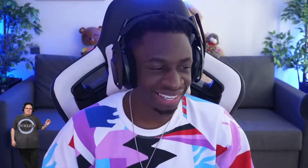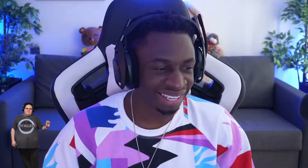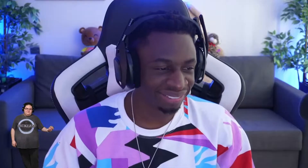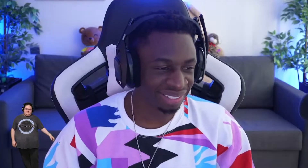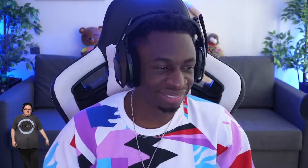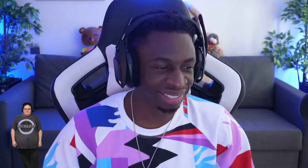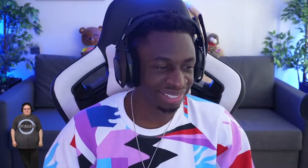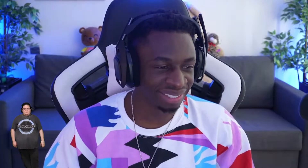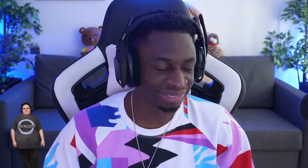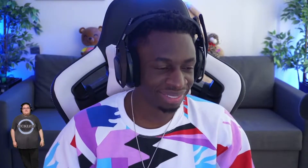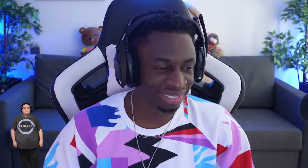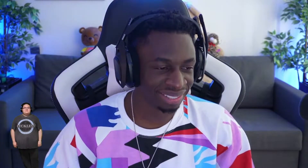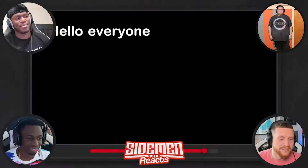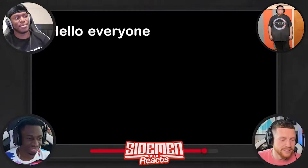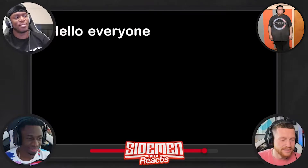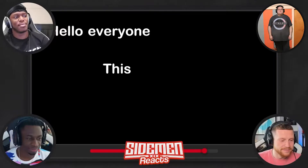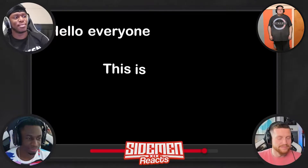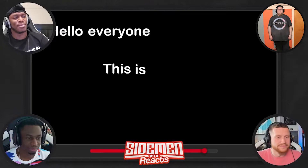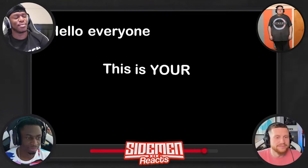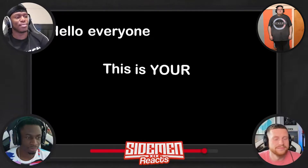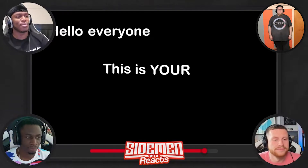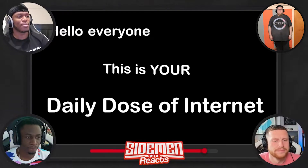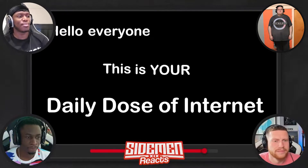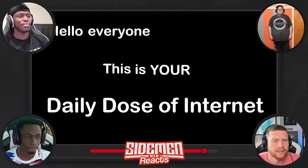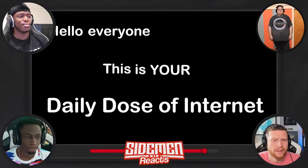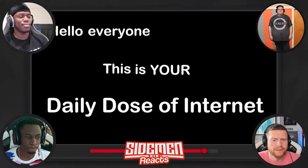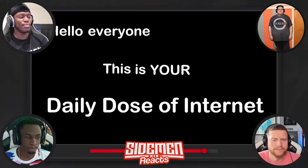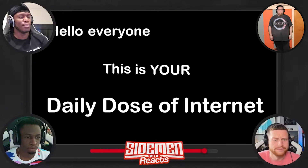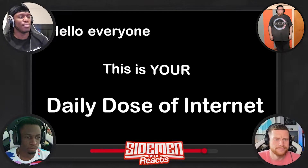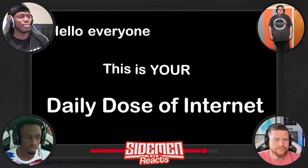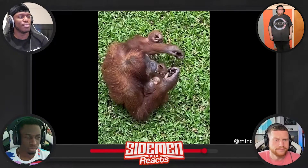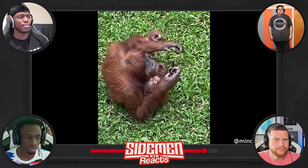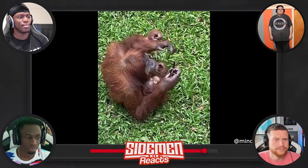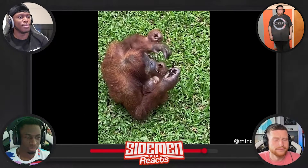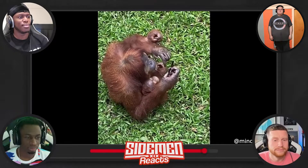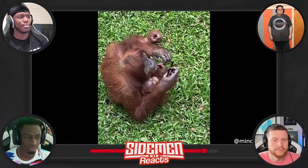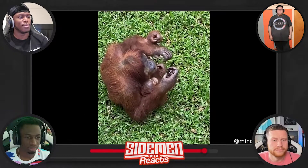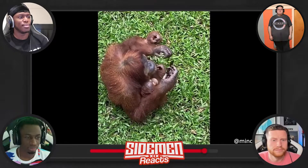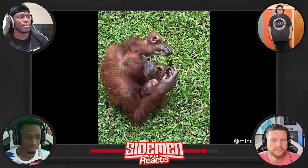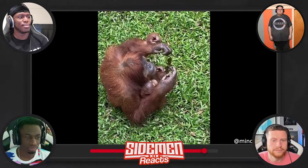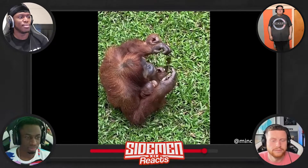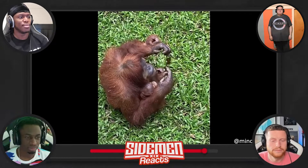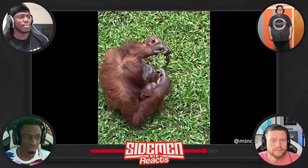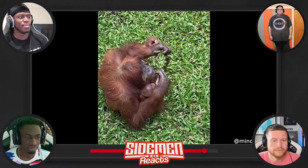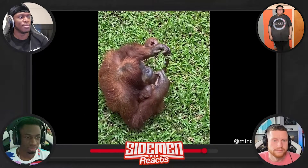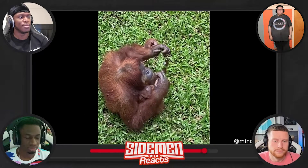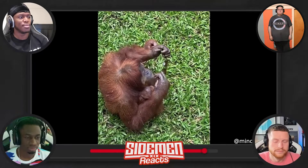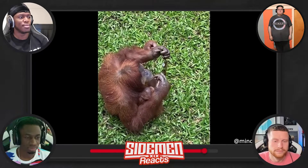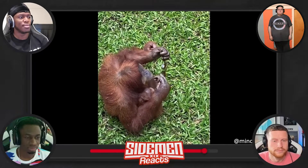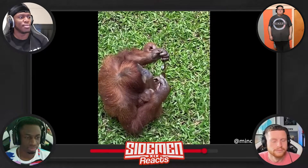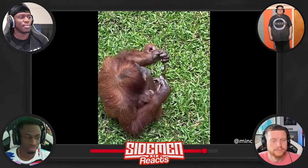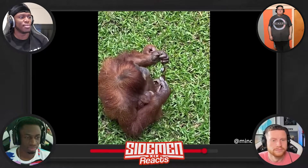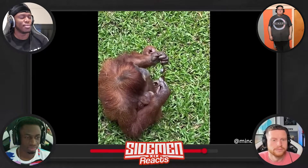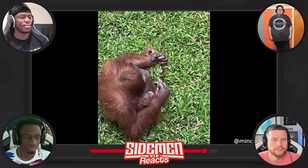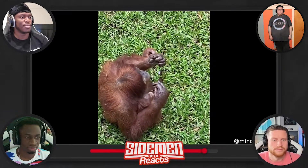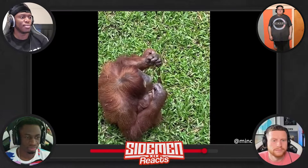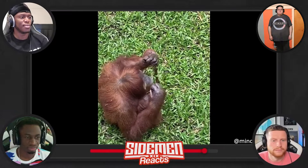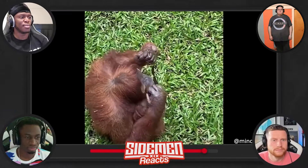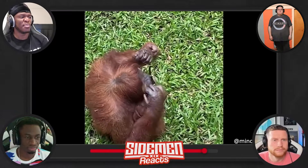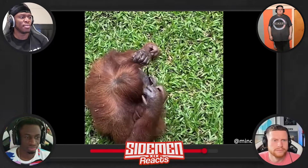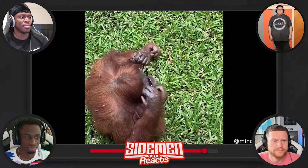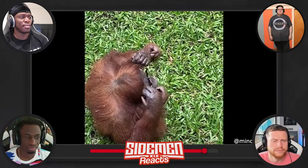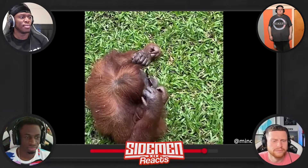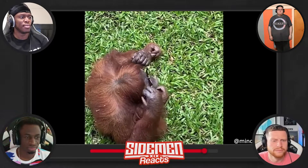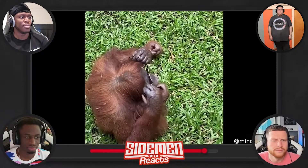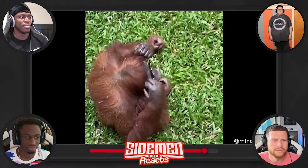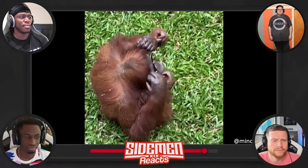No, of course not. Why would you be? All right, run the video. Fuck it up. Hello, everyone. This is your Daily Dose of Internet. So one of my subscribers accidentally dropped their sunglasses into